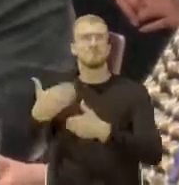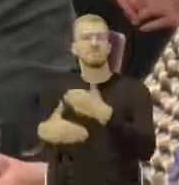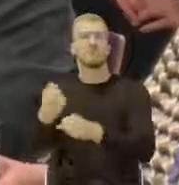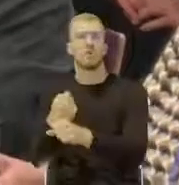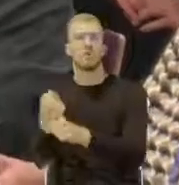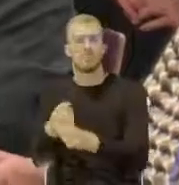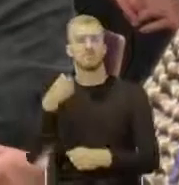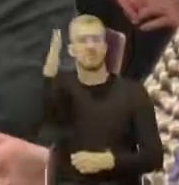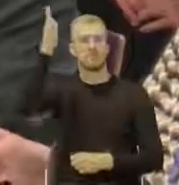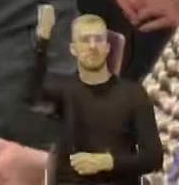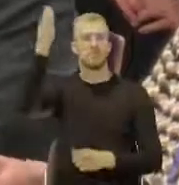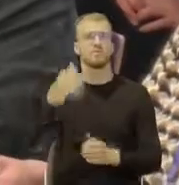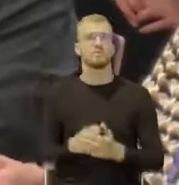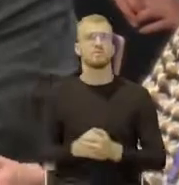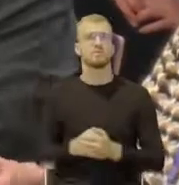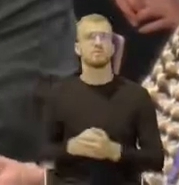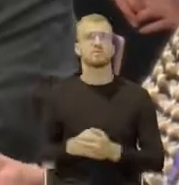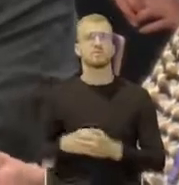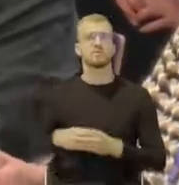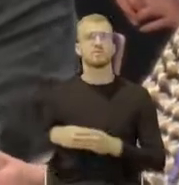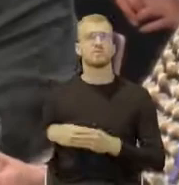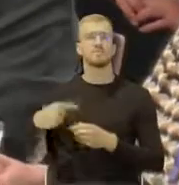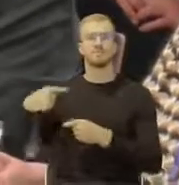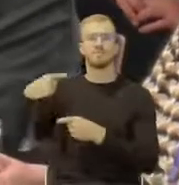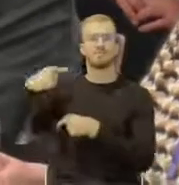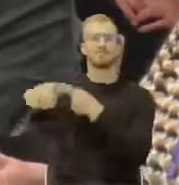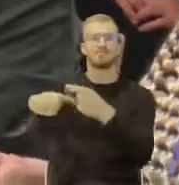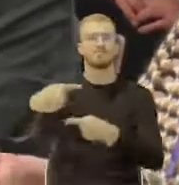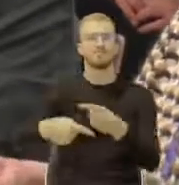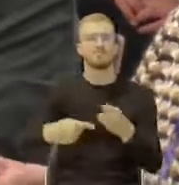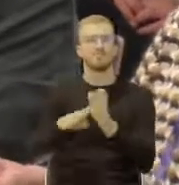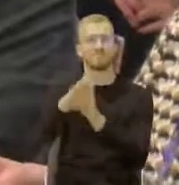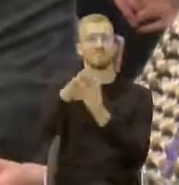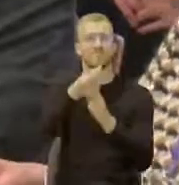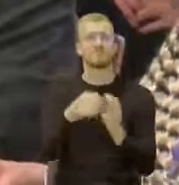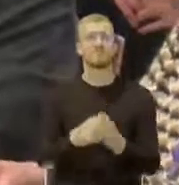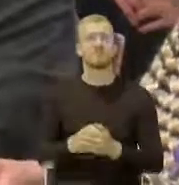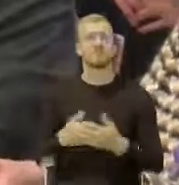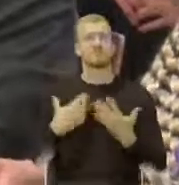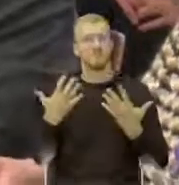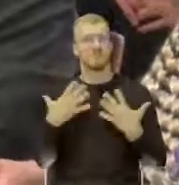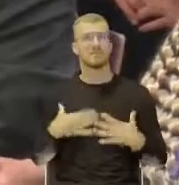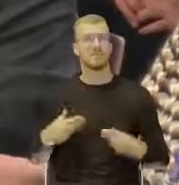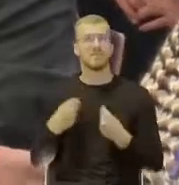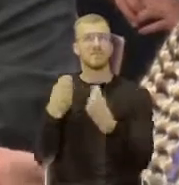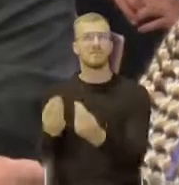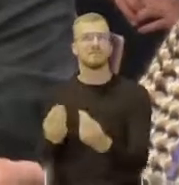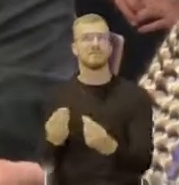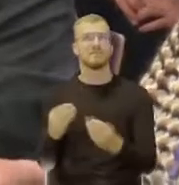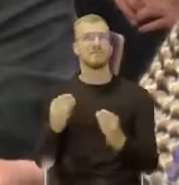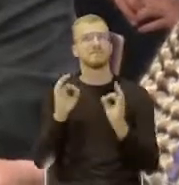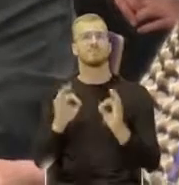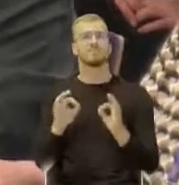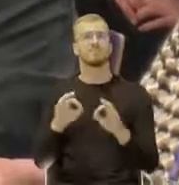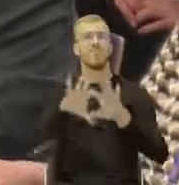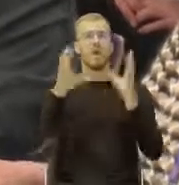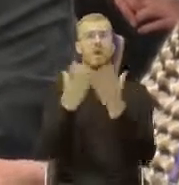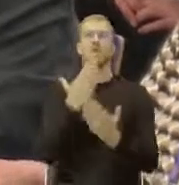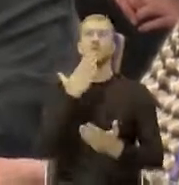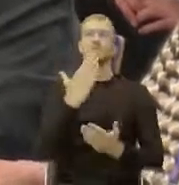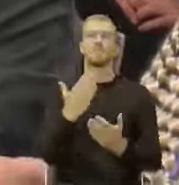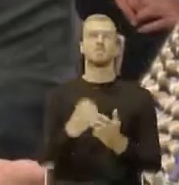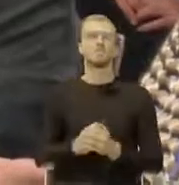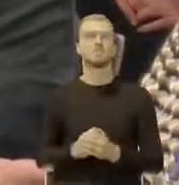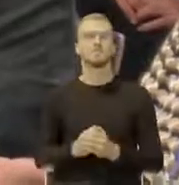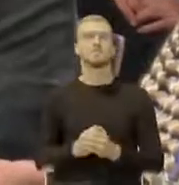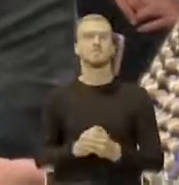deliver global public goods, and to adapt the international system and the way we govern ourselves to the